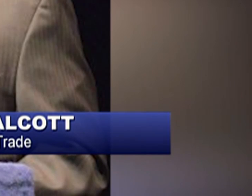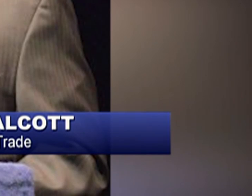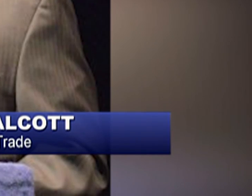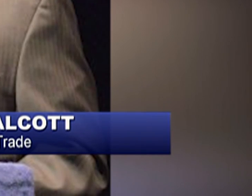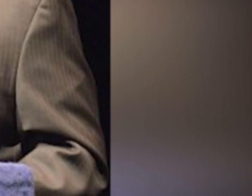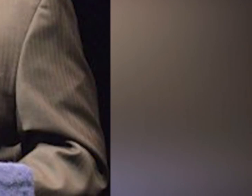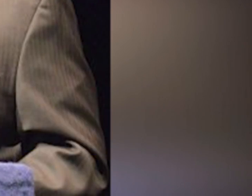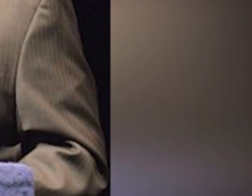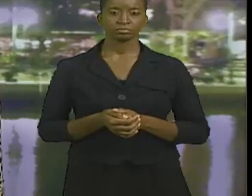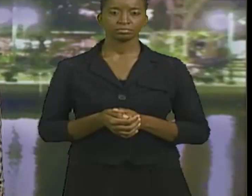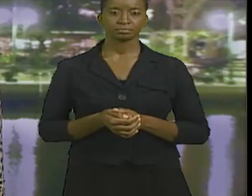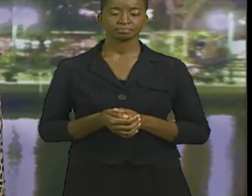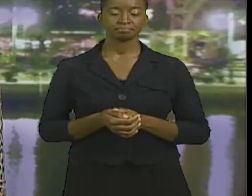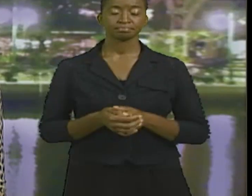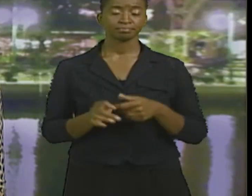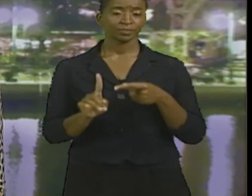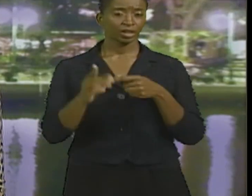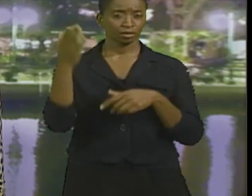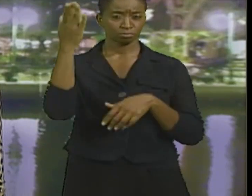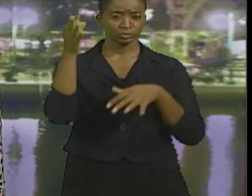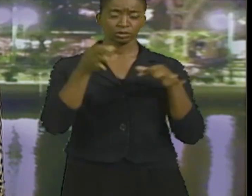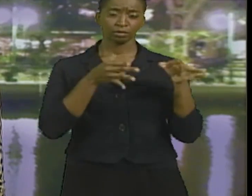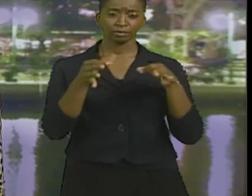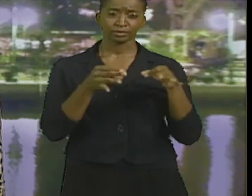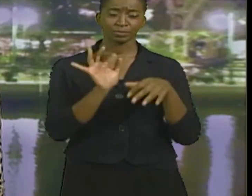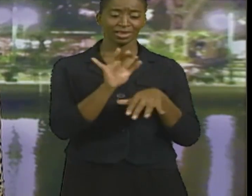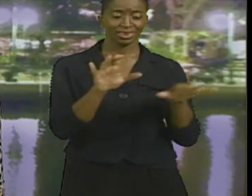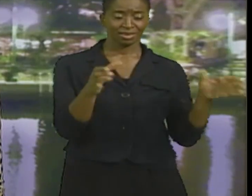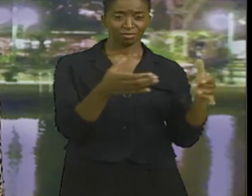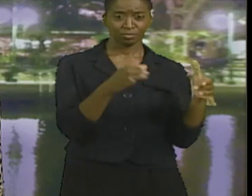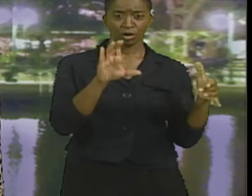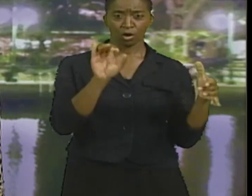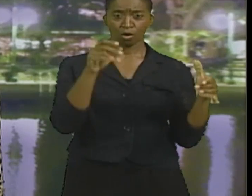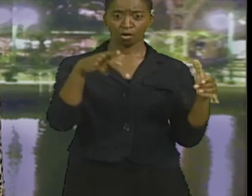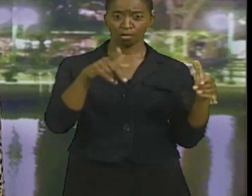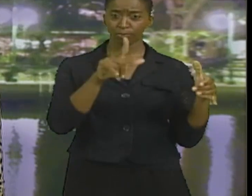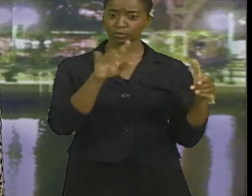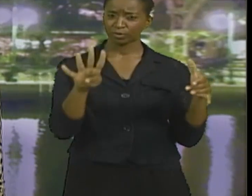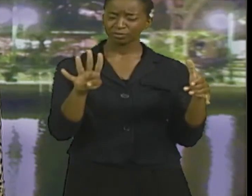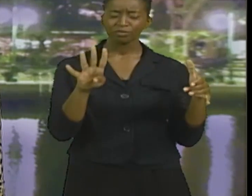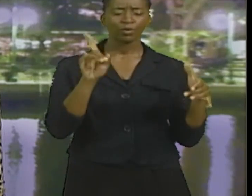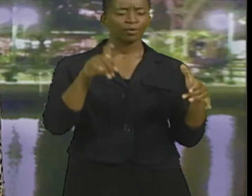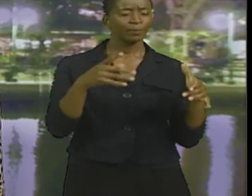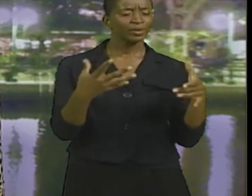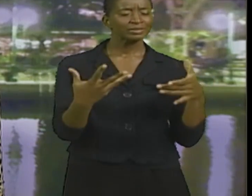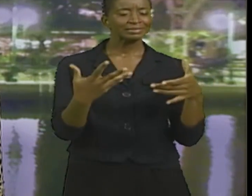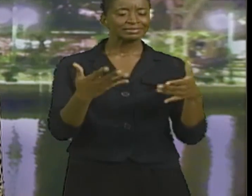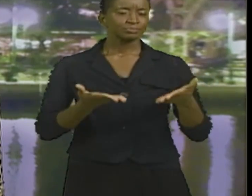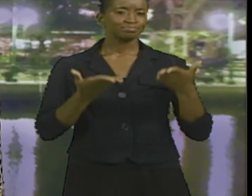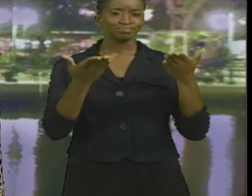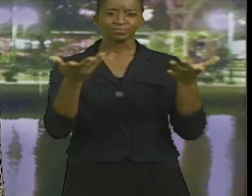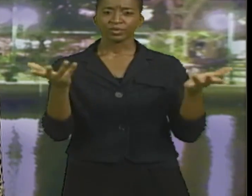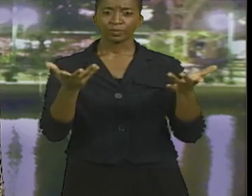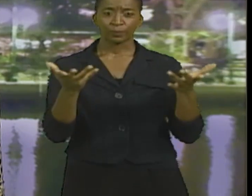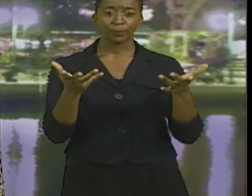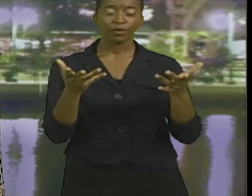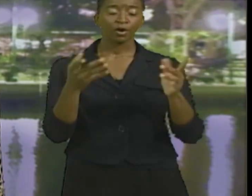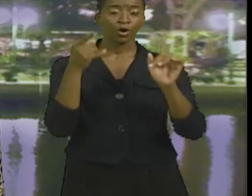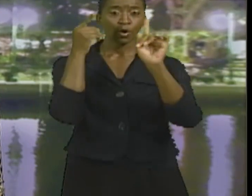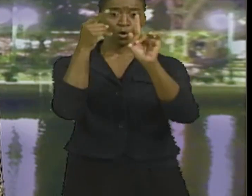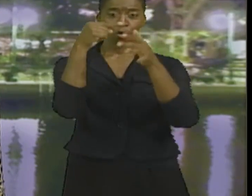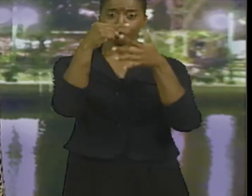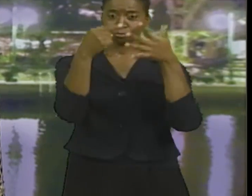our beaches. And Senator Walcott says that the outcome of COP24 must include a set of ambitious decisions to realize the full and